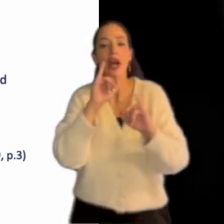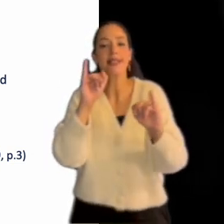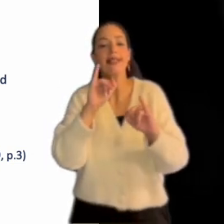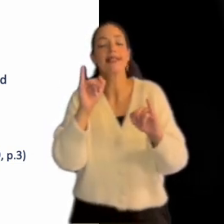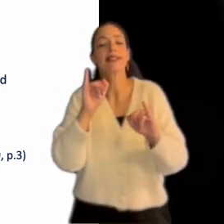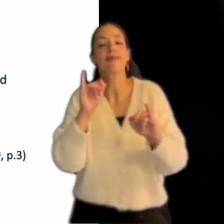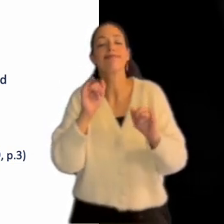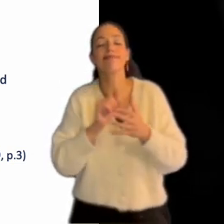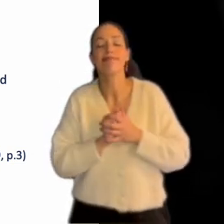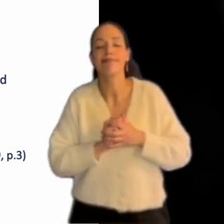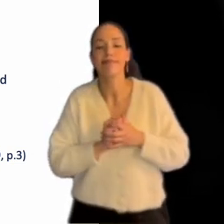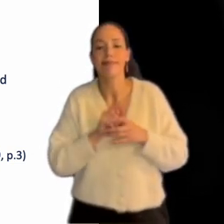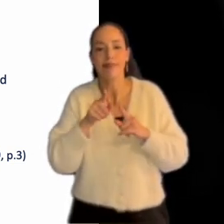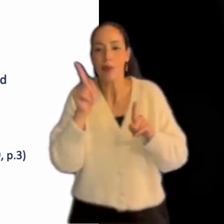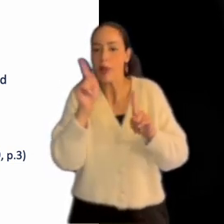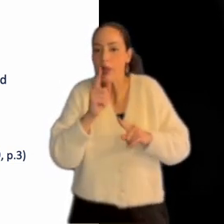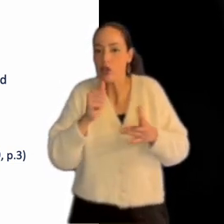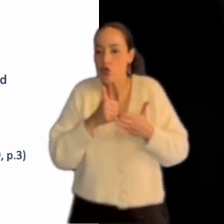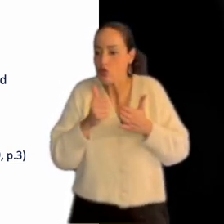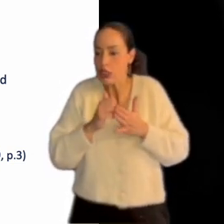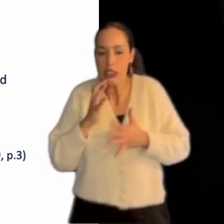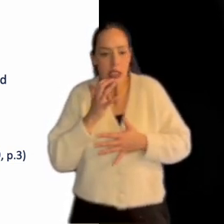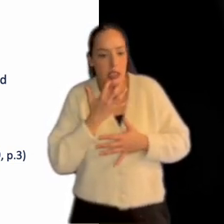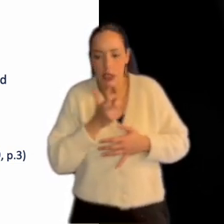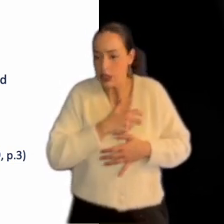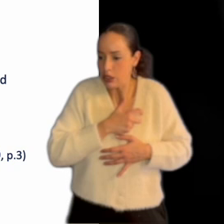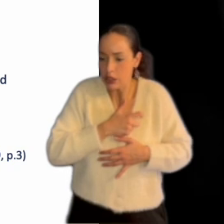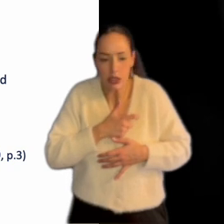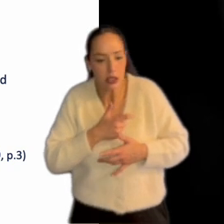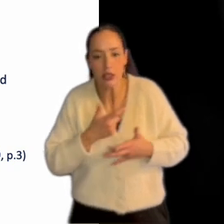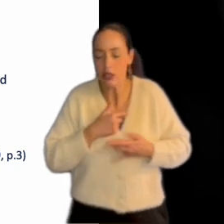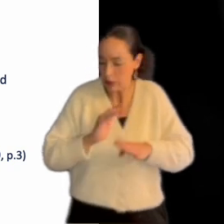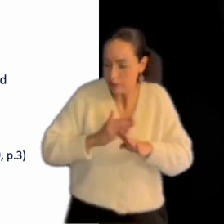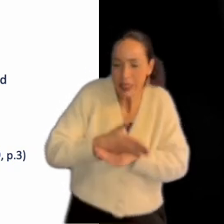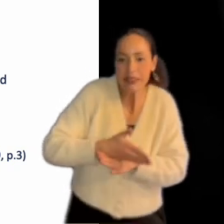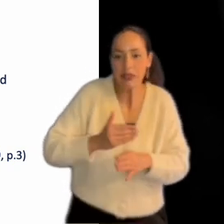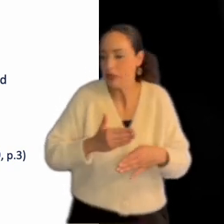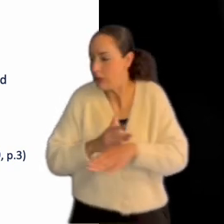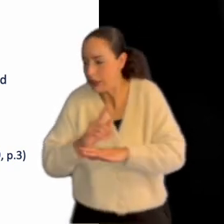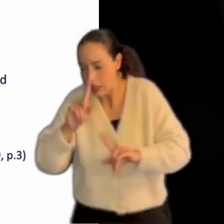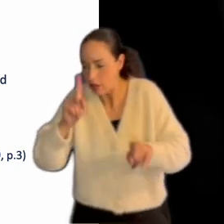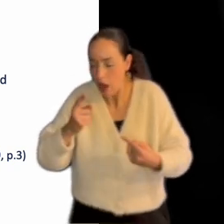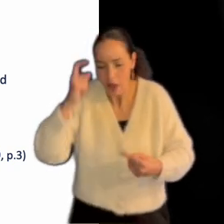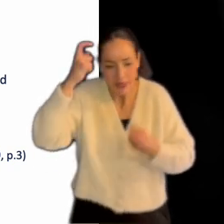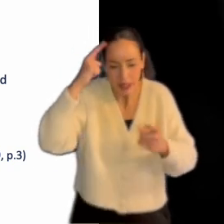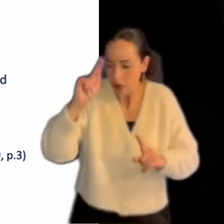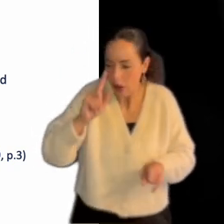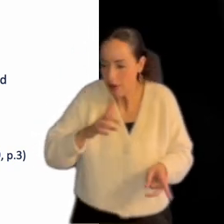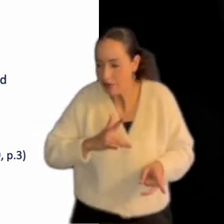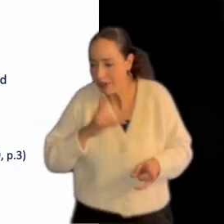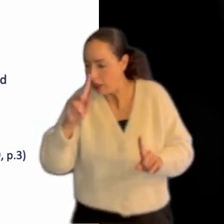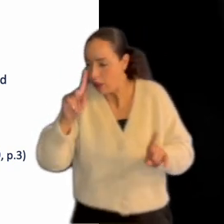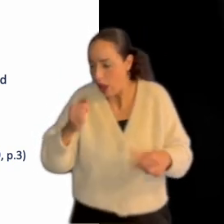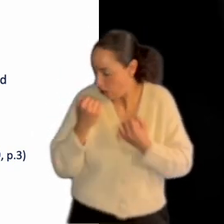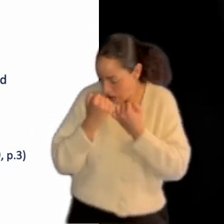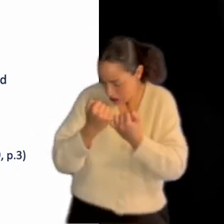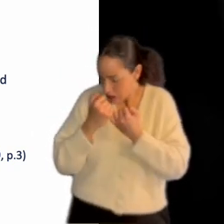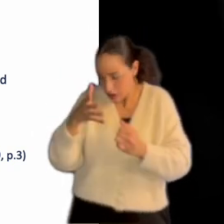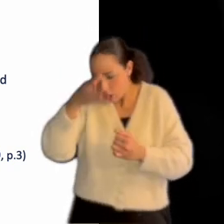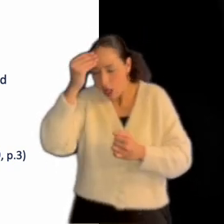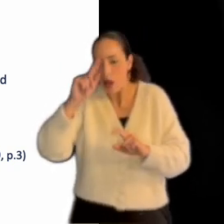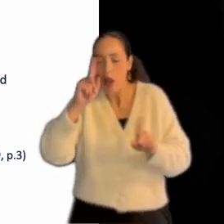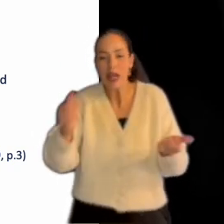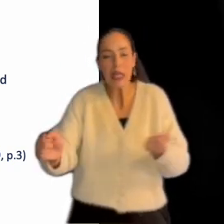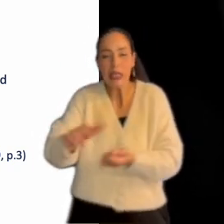edge. They are busy, too busy to think and feel, too busy to reflect and learn. They are chaotic and disconnected,